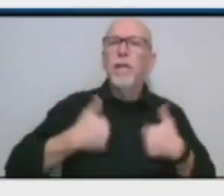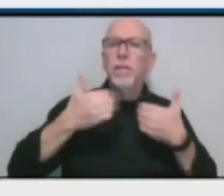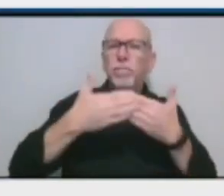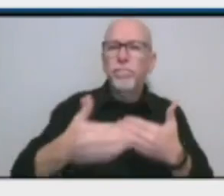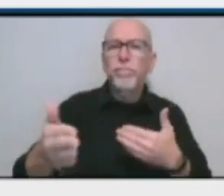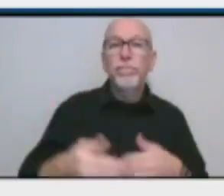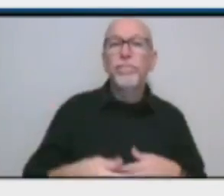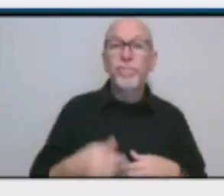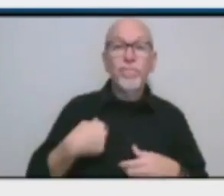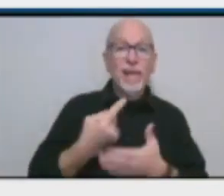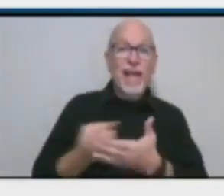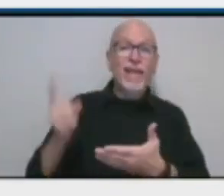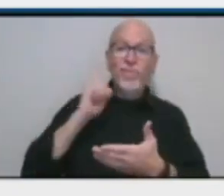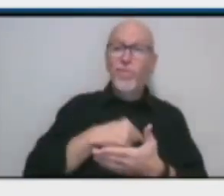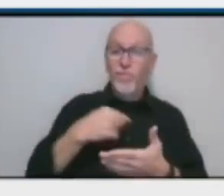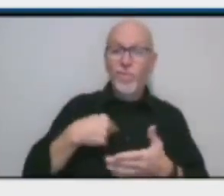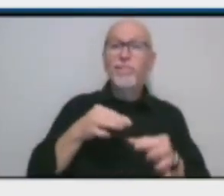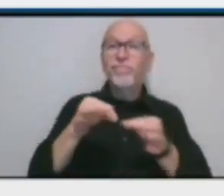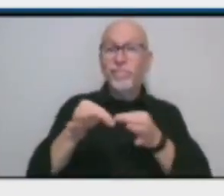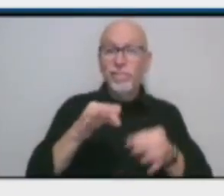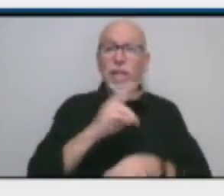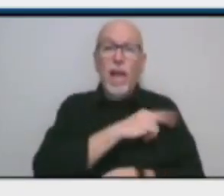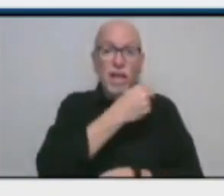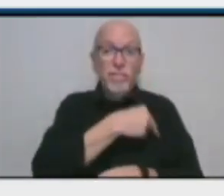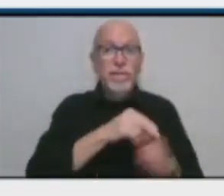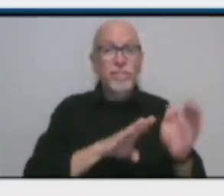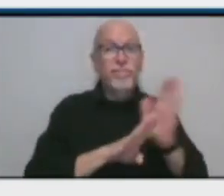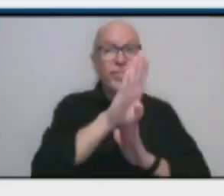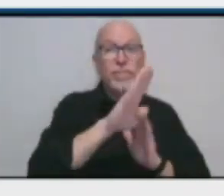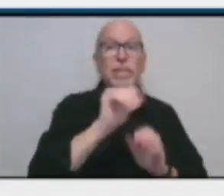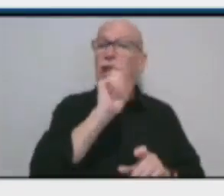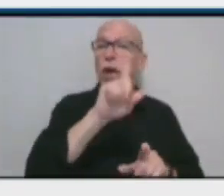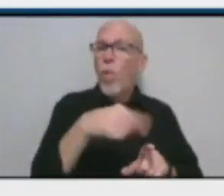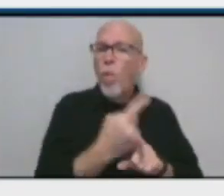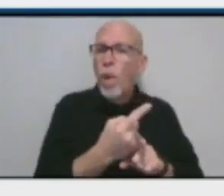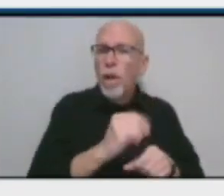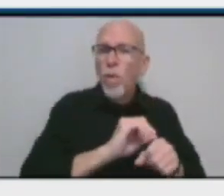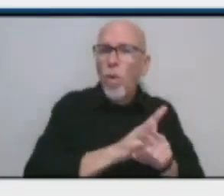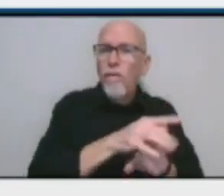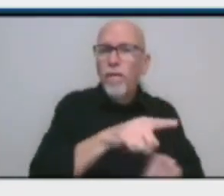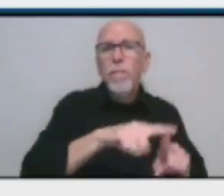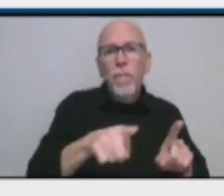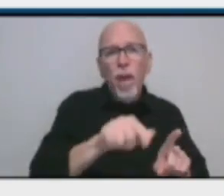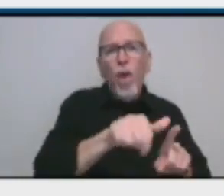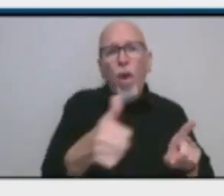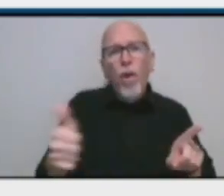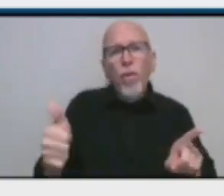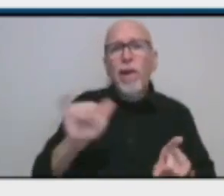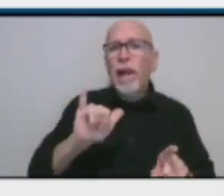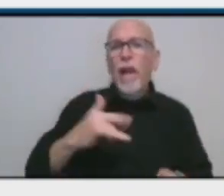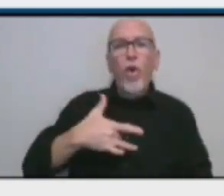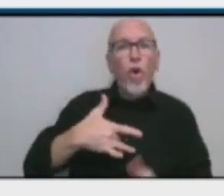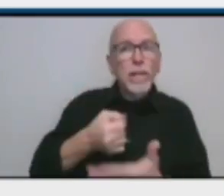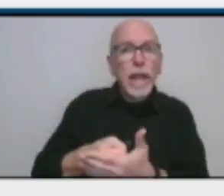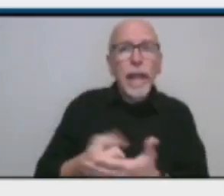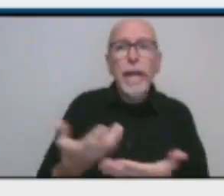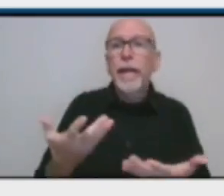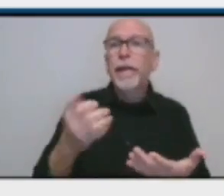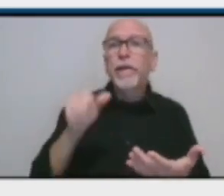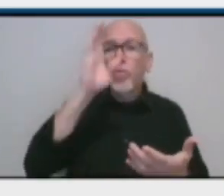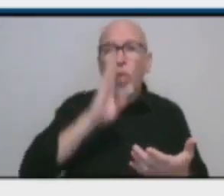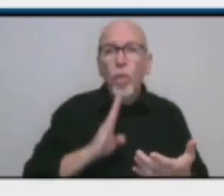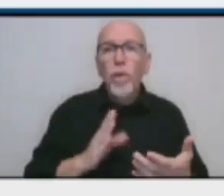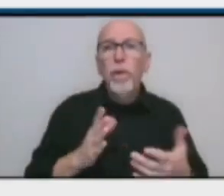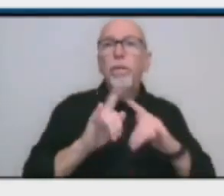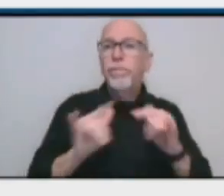hospital surge and how it's impacting not just people with COVID, but individuals who have other conditions such as heart attacks and strokes. The